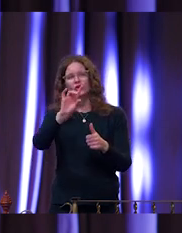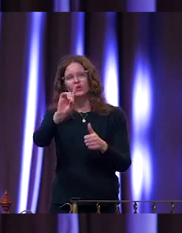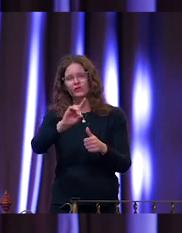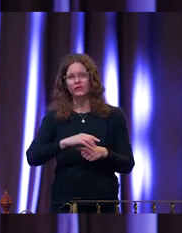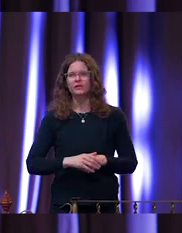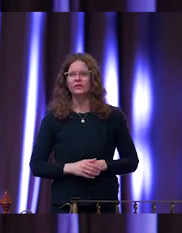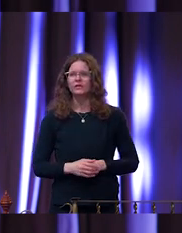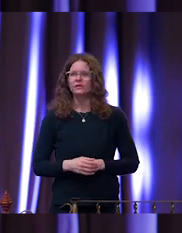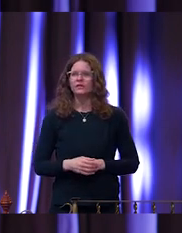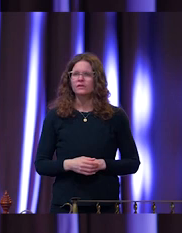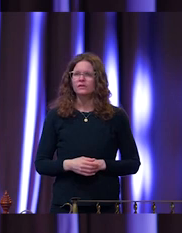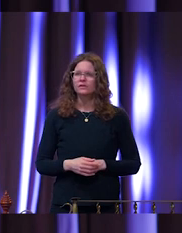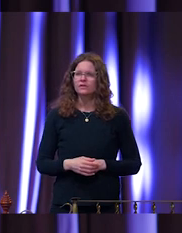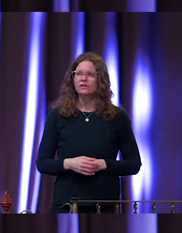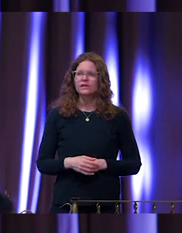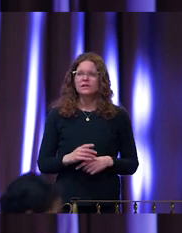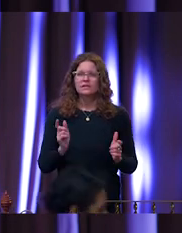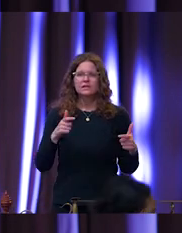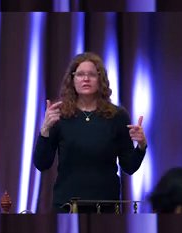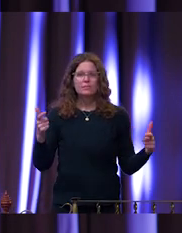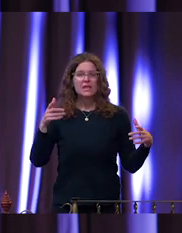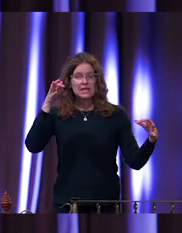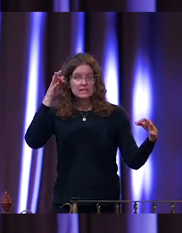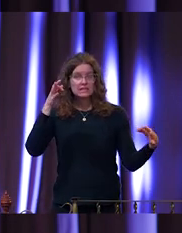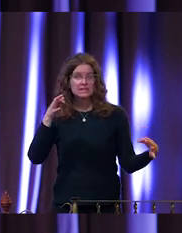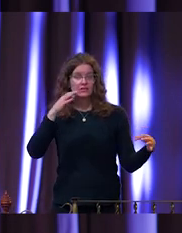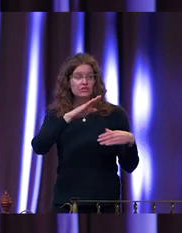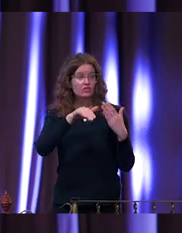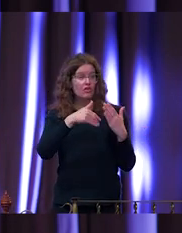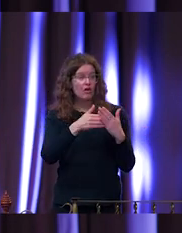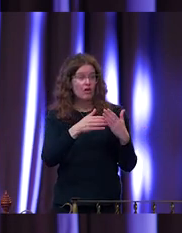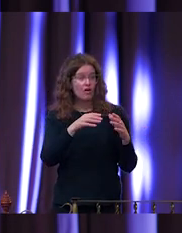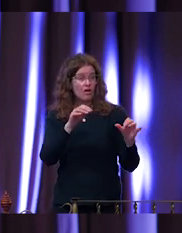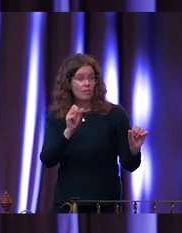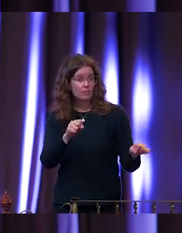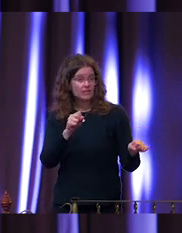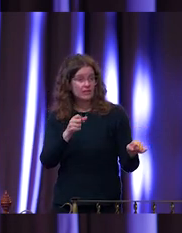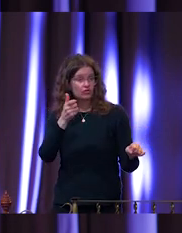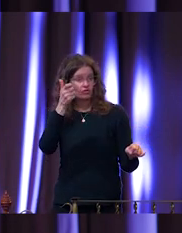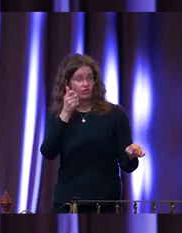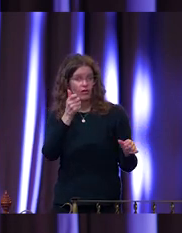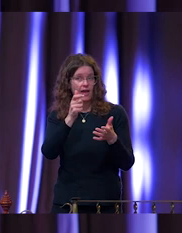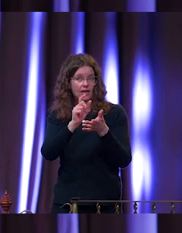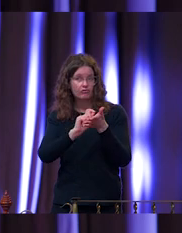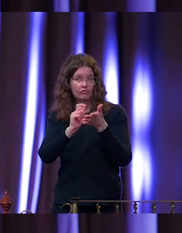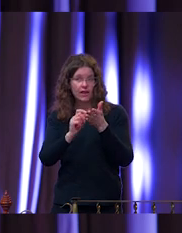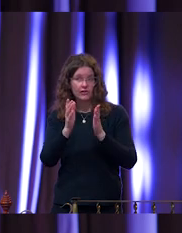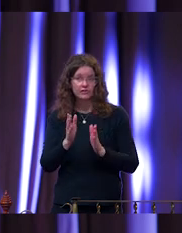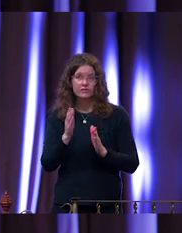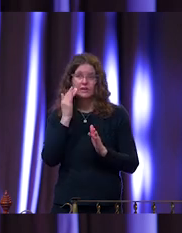So there is a big decision that all of the potential grantees of this program have to make, and that is whether we go for the 50 or